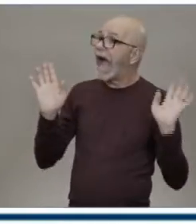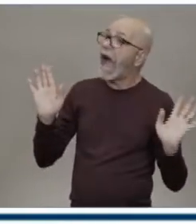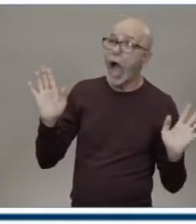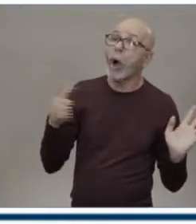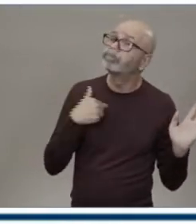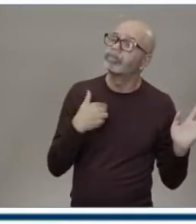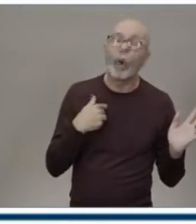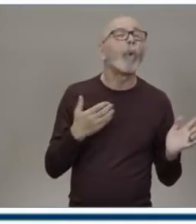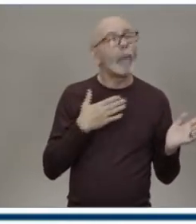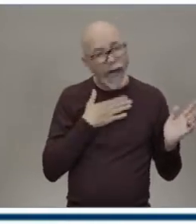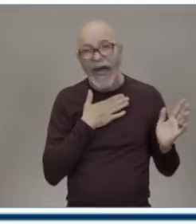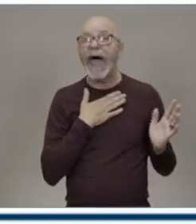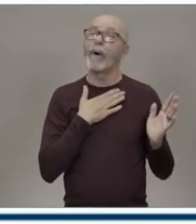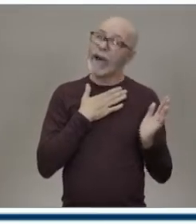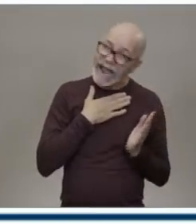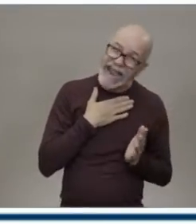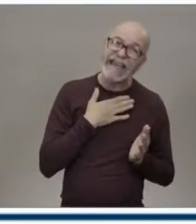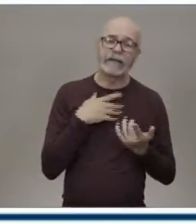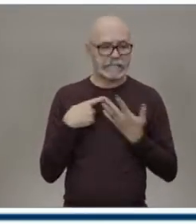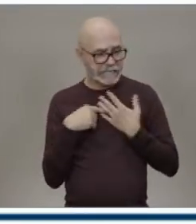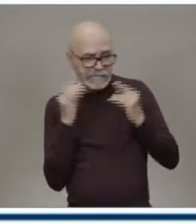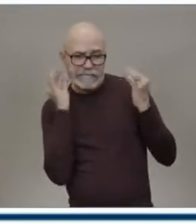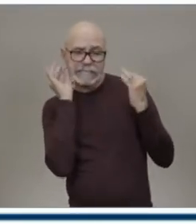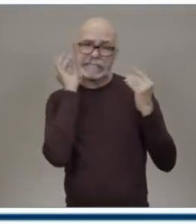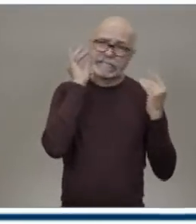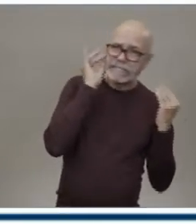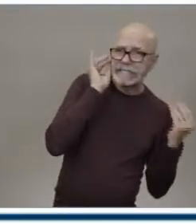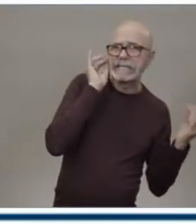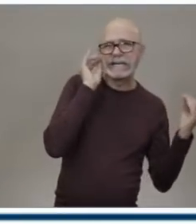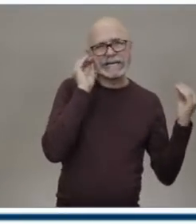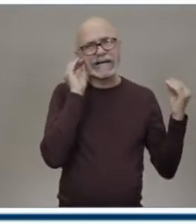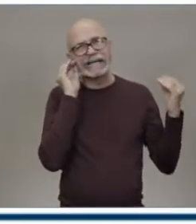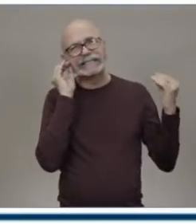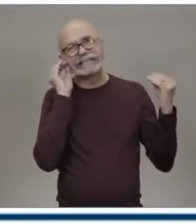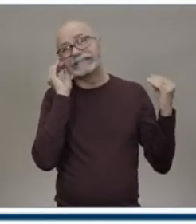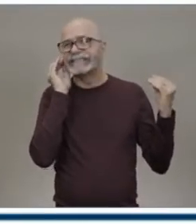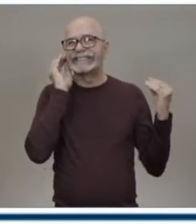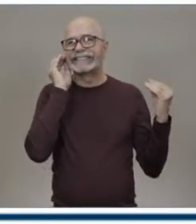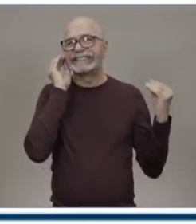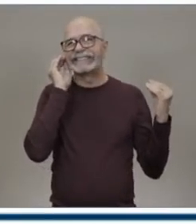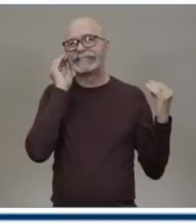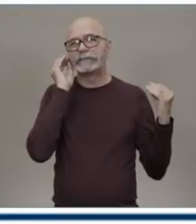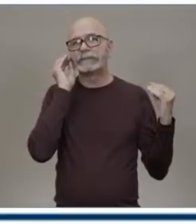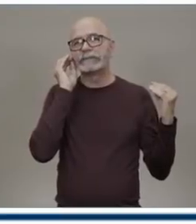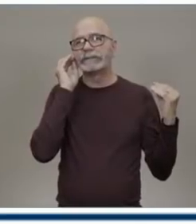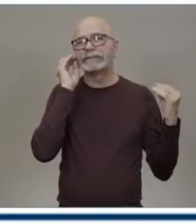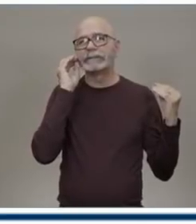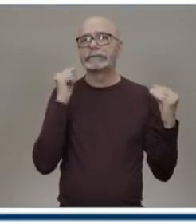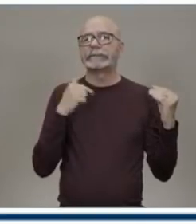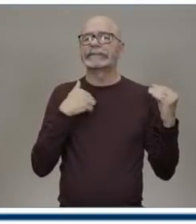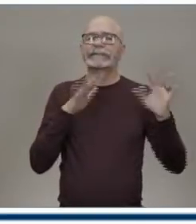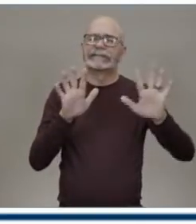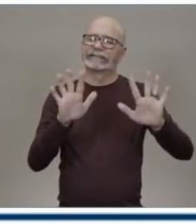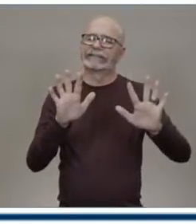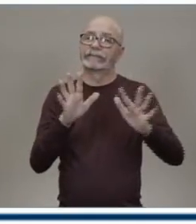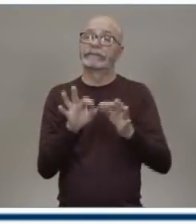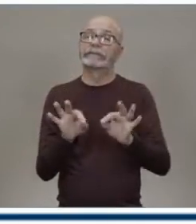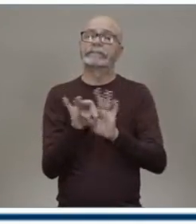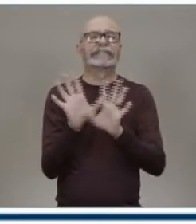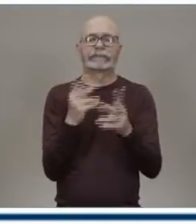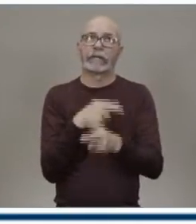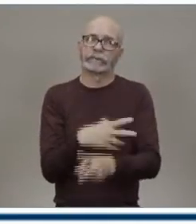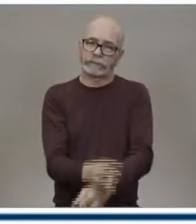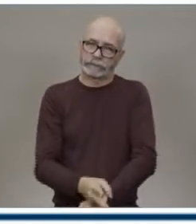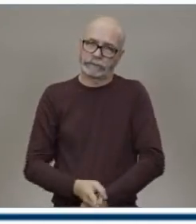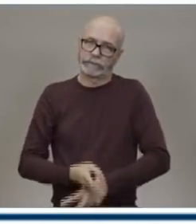briefings before we left for the Christmas break, that we're being very cautious, keeping things closed down as we